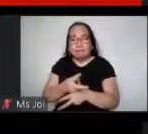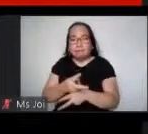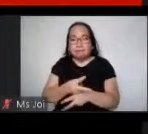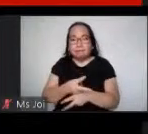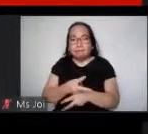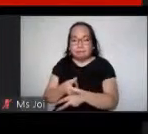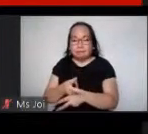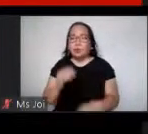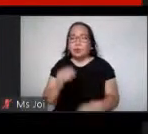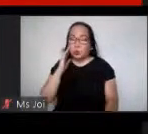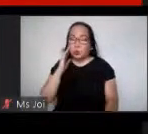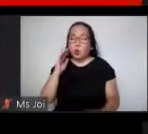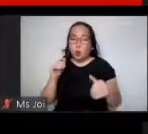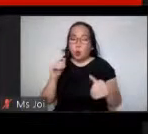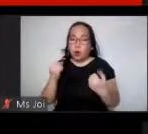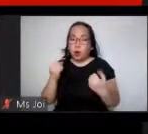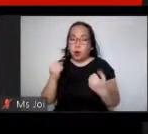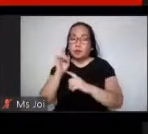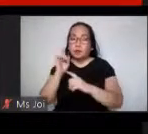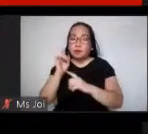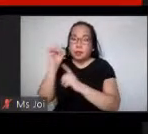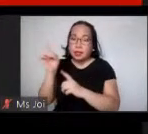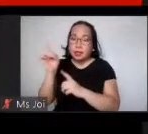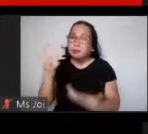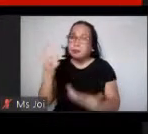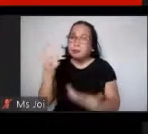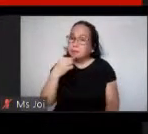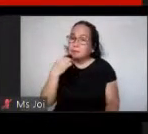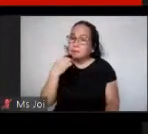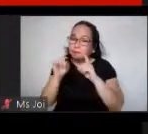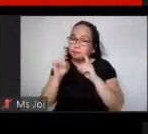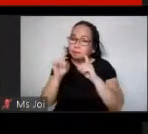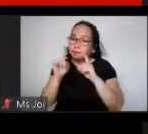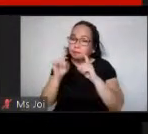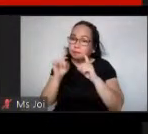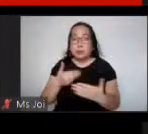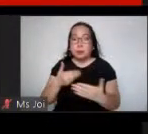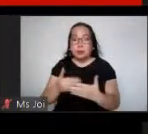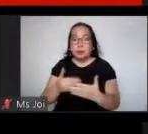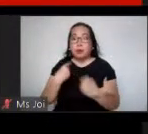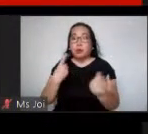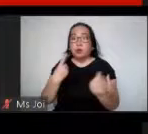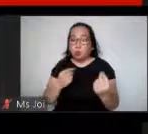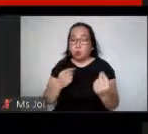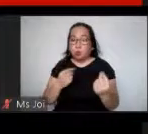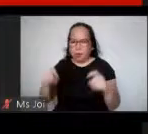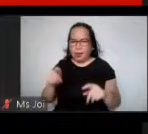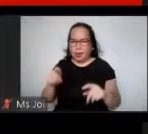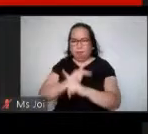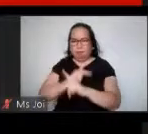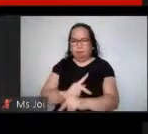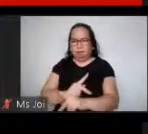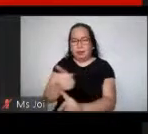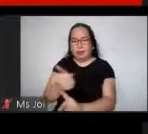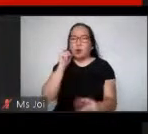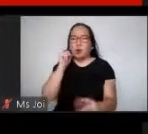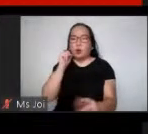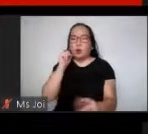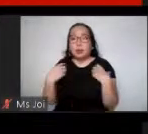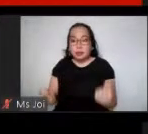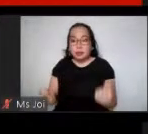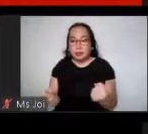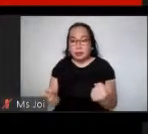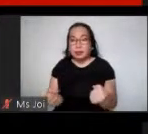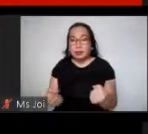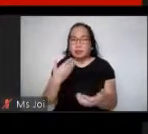Test tayo as much as possible. Kailangan tayo. Alright, and as much as possible, when